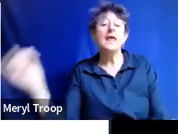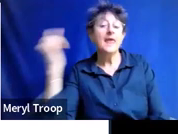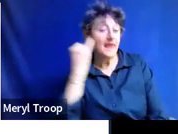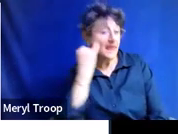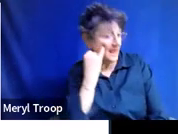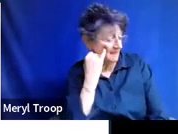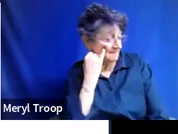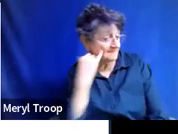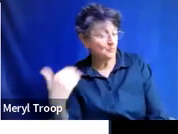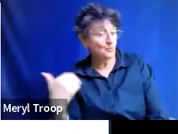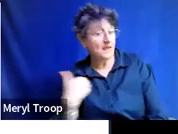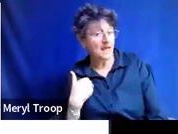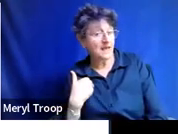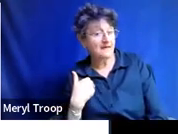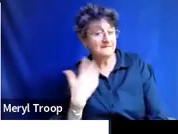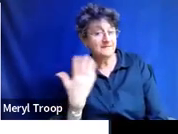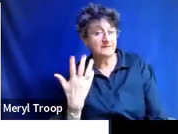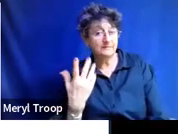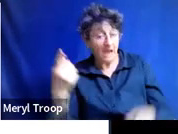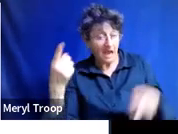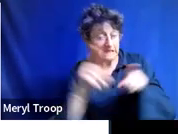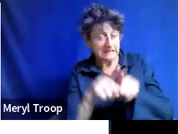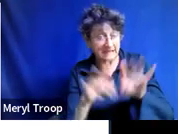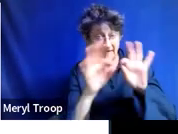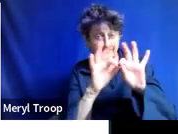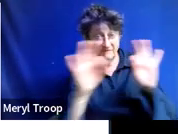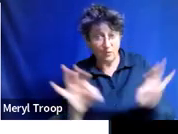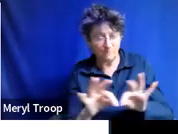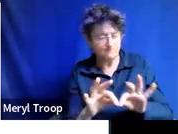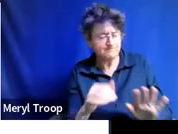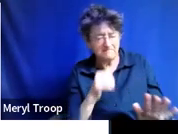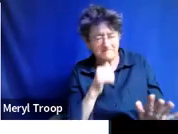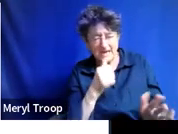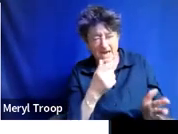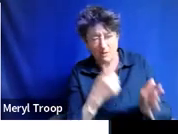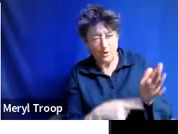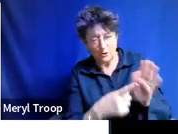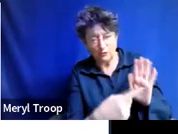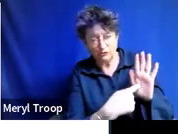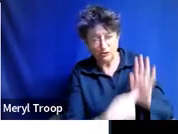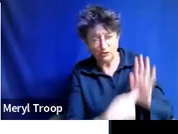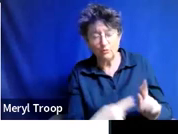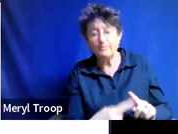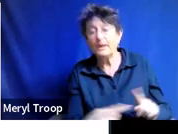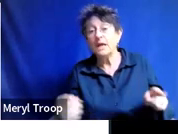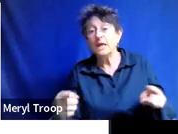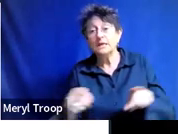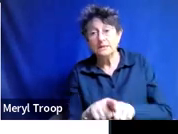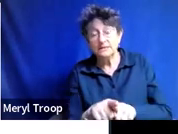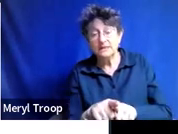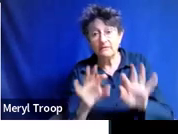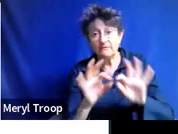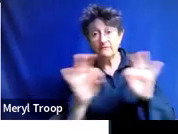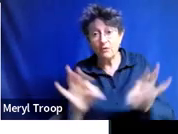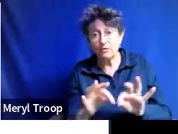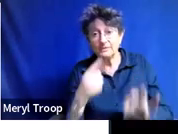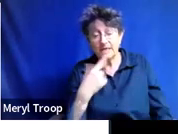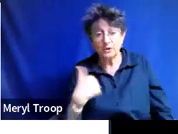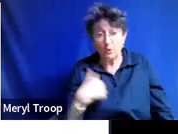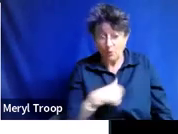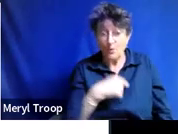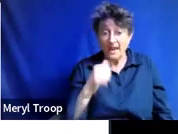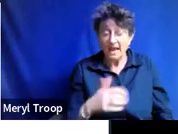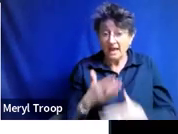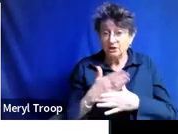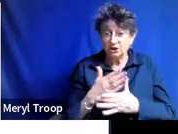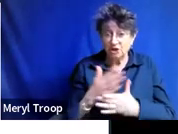if we have a consent form, not the one that you showed, but a consent form that says we are able to share information, and